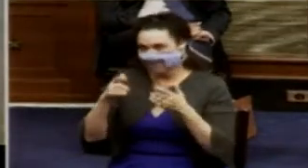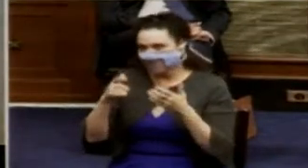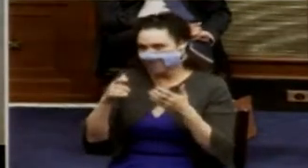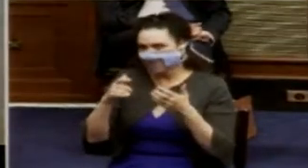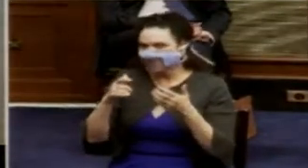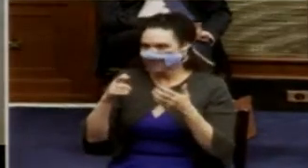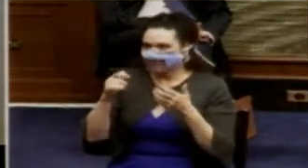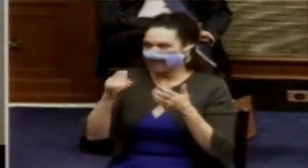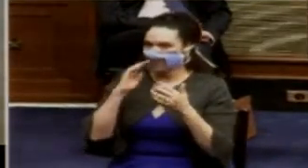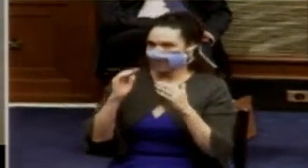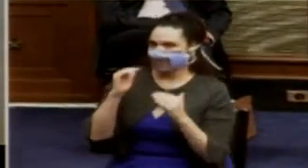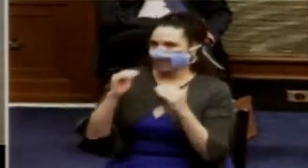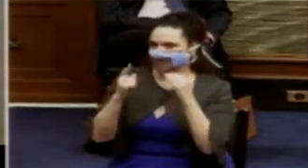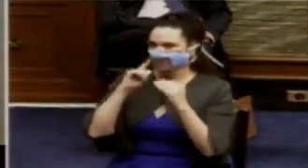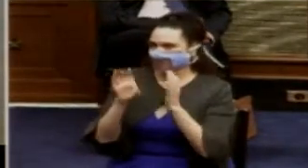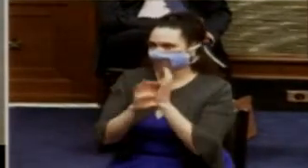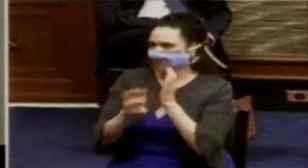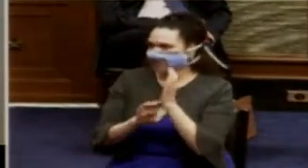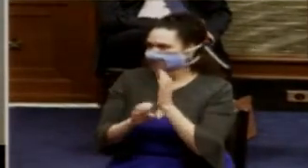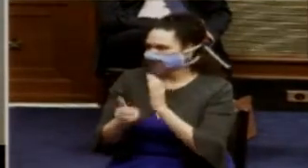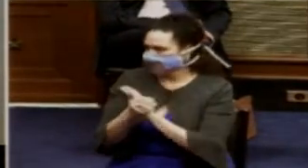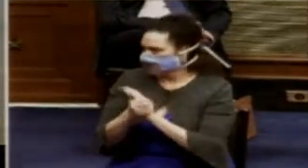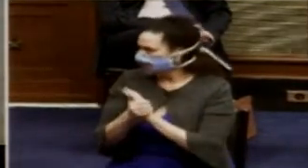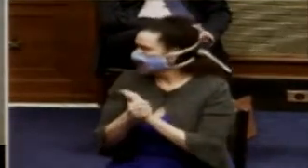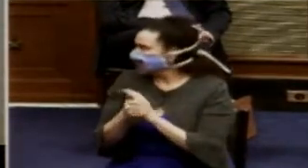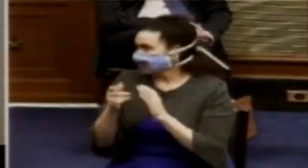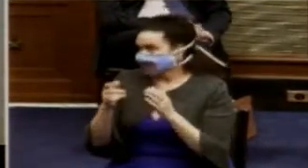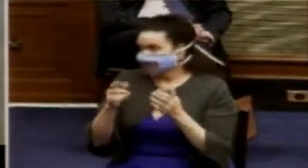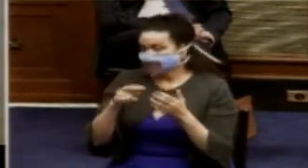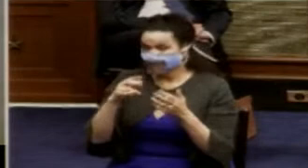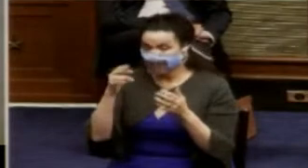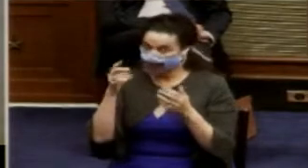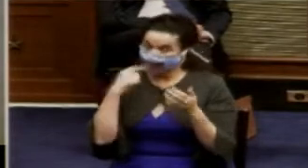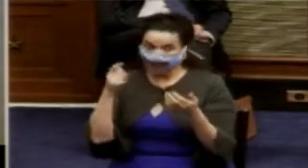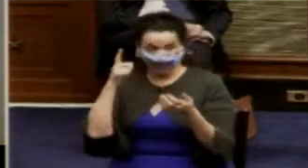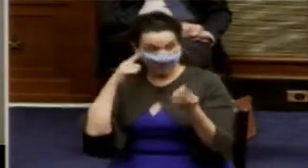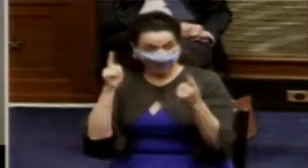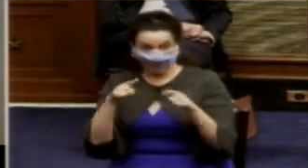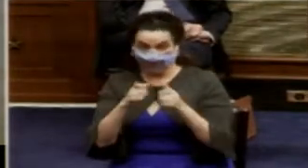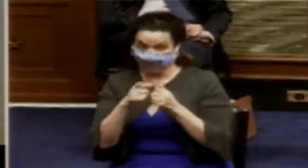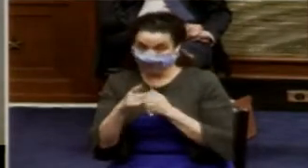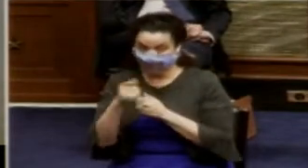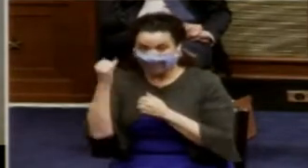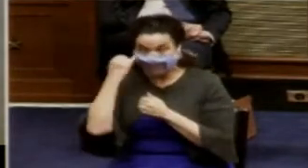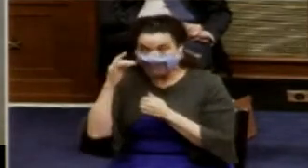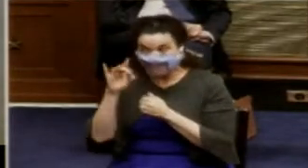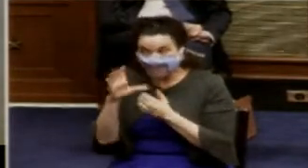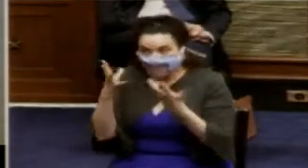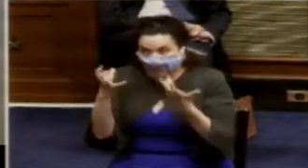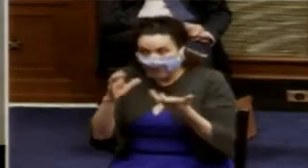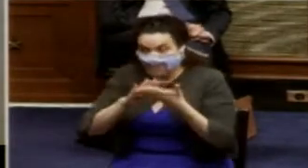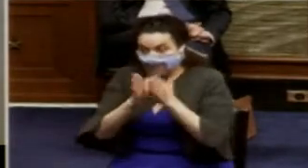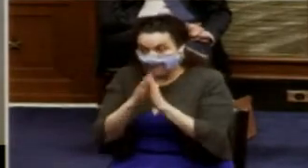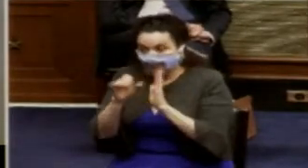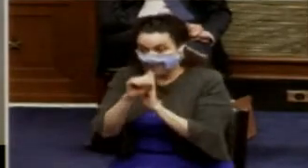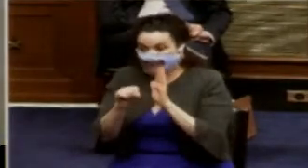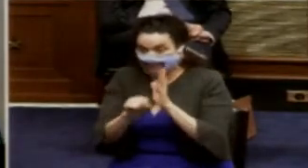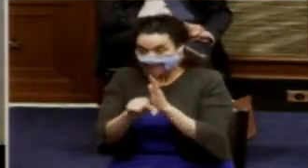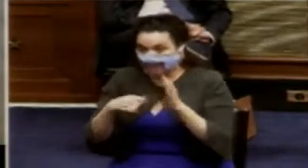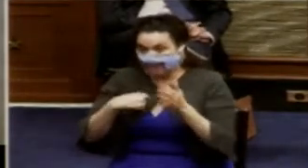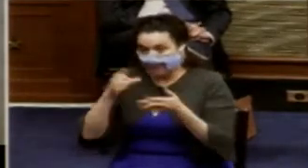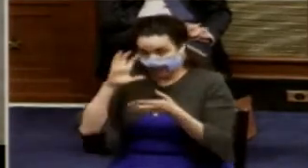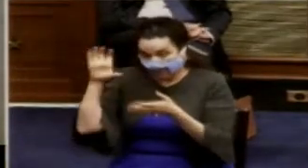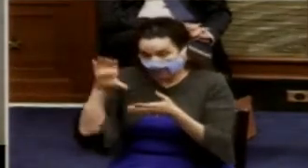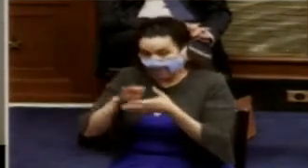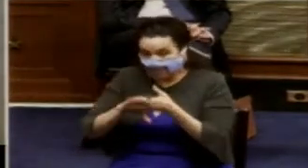Well, I completely agree with you. If the District of Columbia wishes to become a state, I believe that